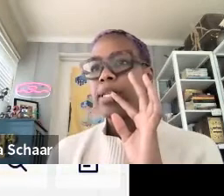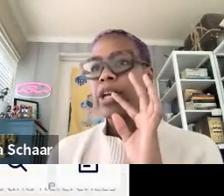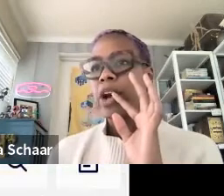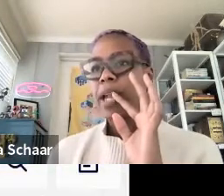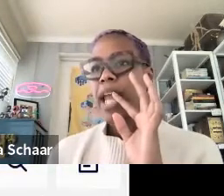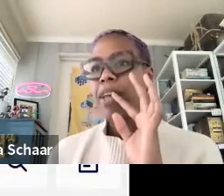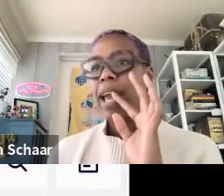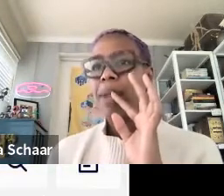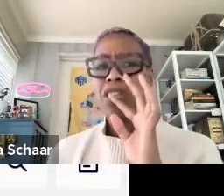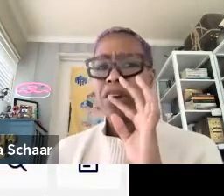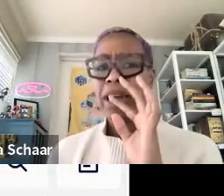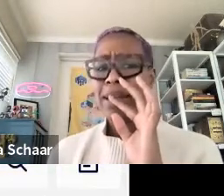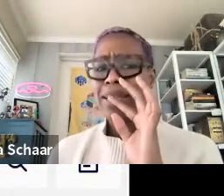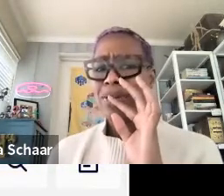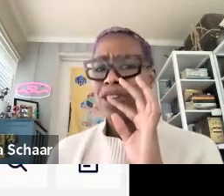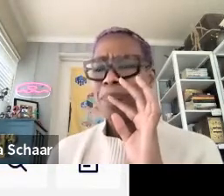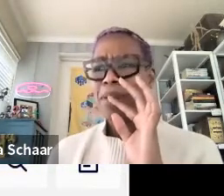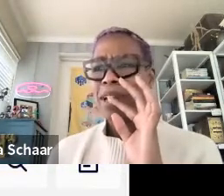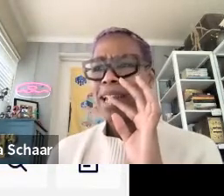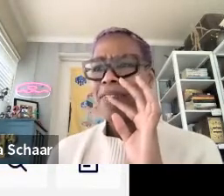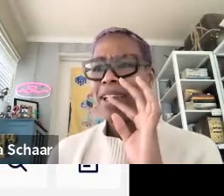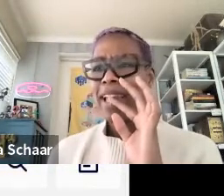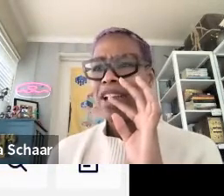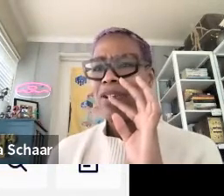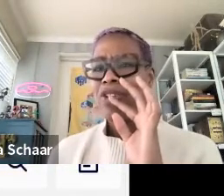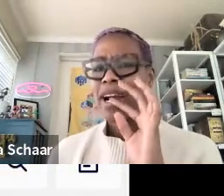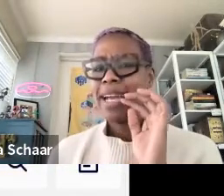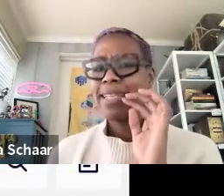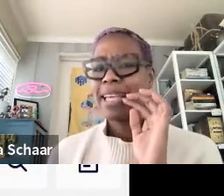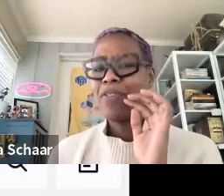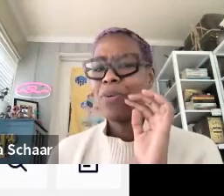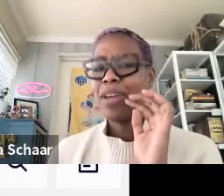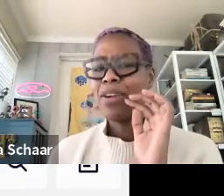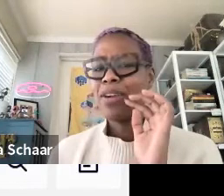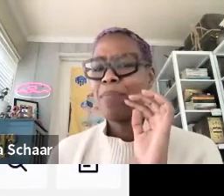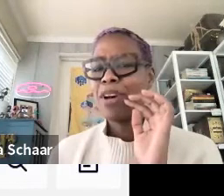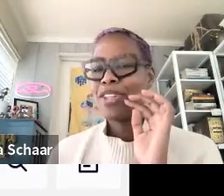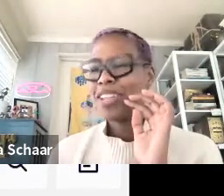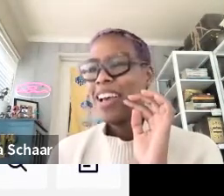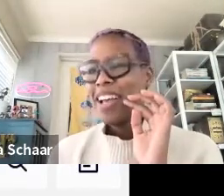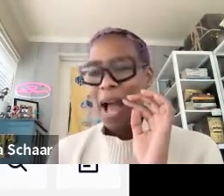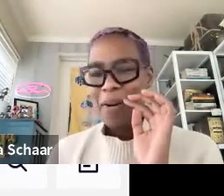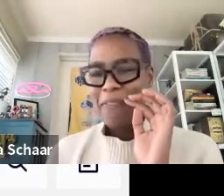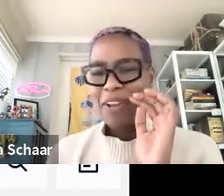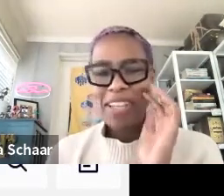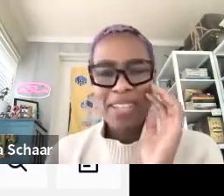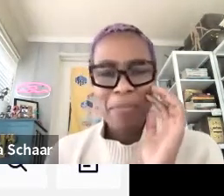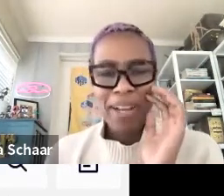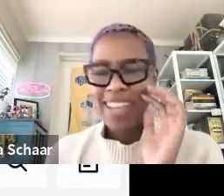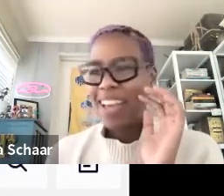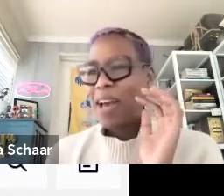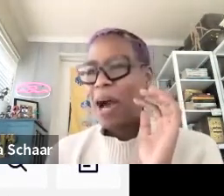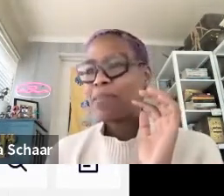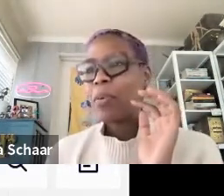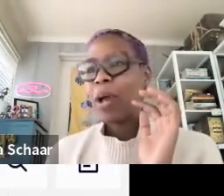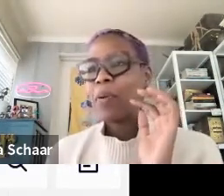we can see here, I'm going to navigate. I'm sorry, it's so jumpy when I navigate. Close your eyes if you get nauseous. I feel like this is a